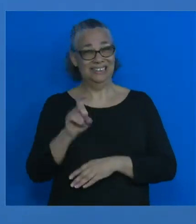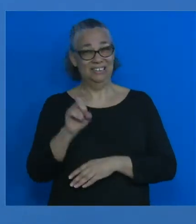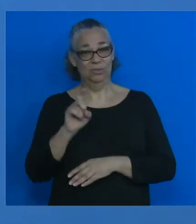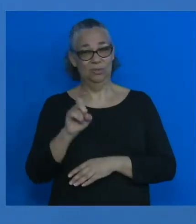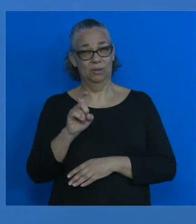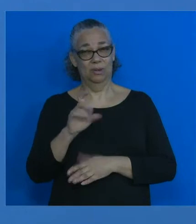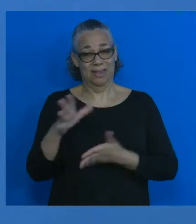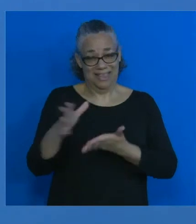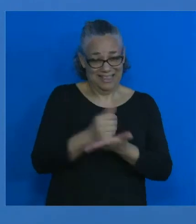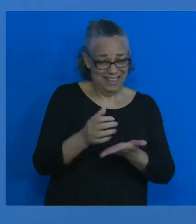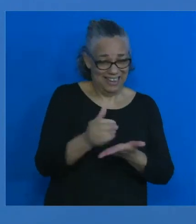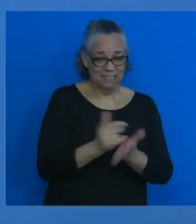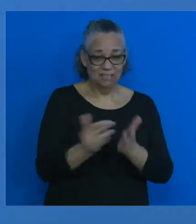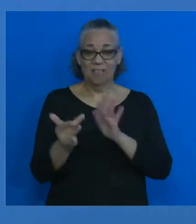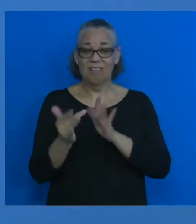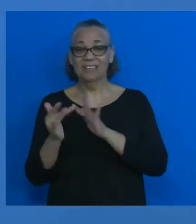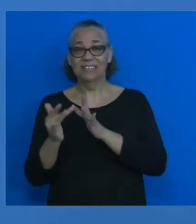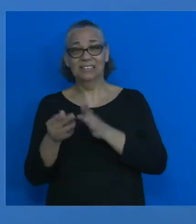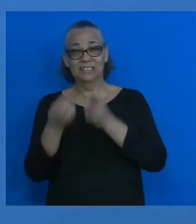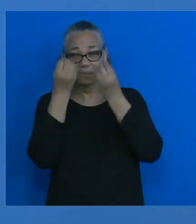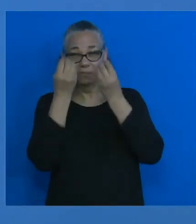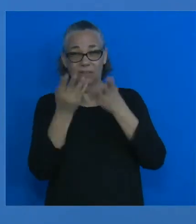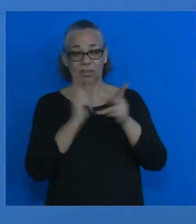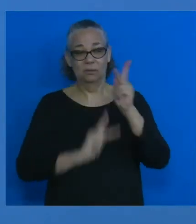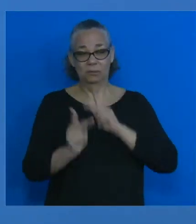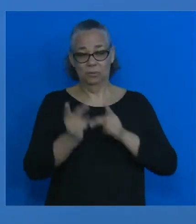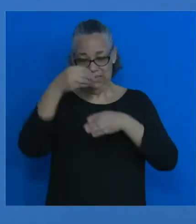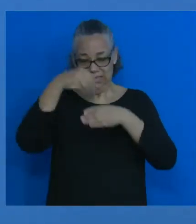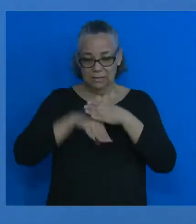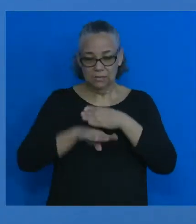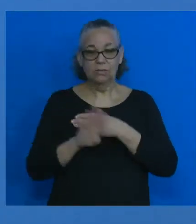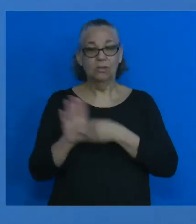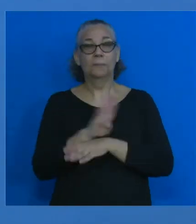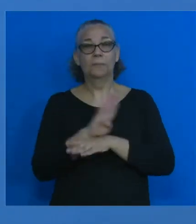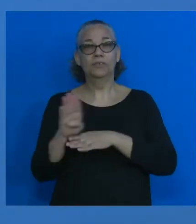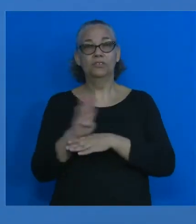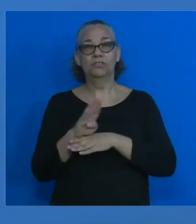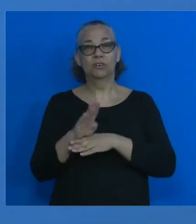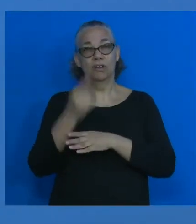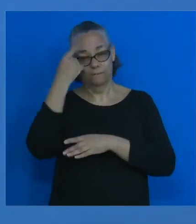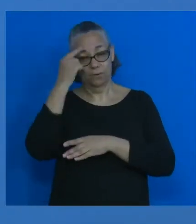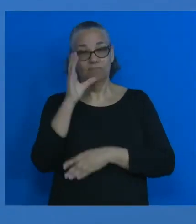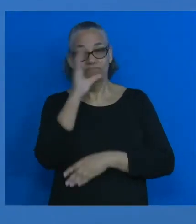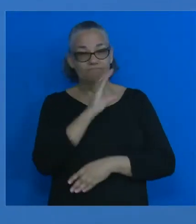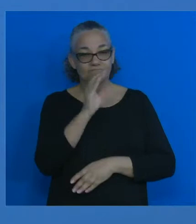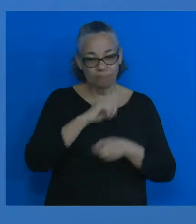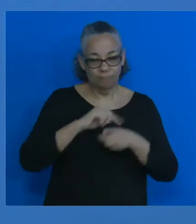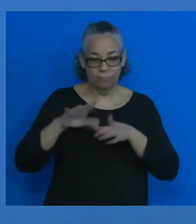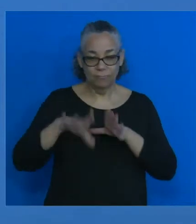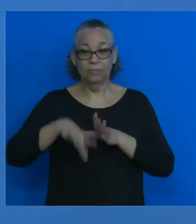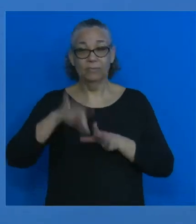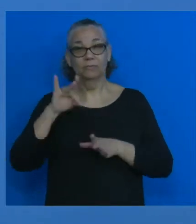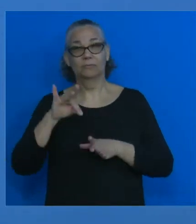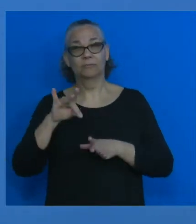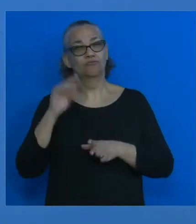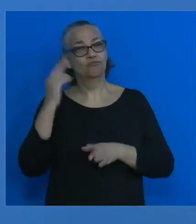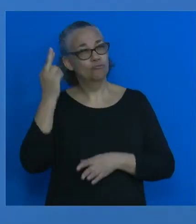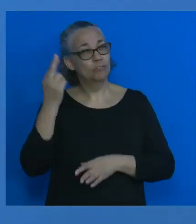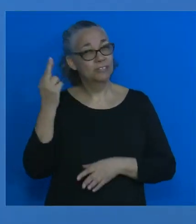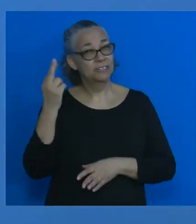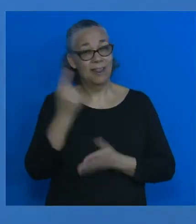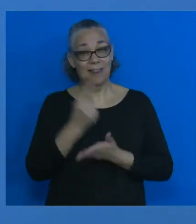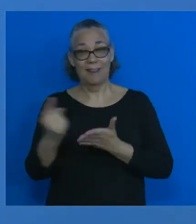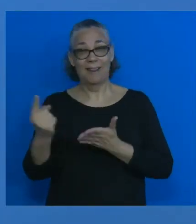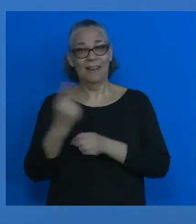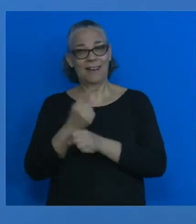collect contact information of persons who enter their establishments for contact tracing purposes. Last year, the government of